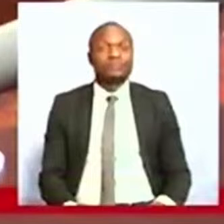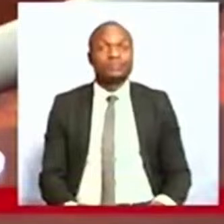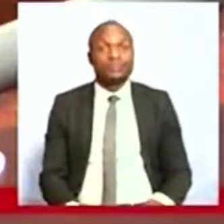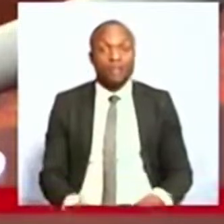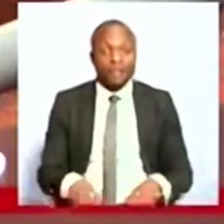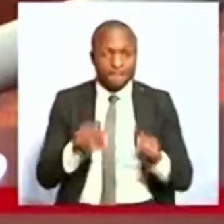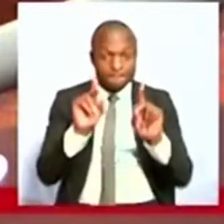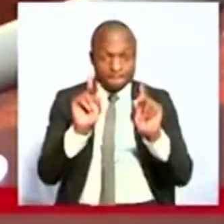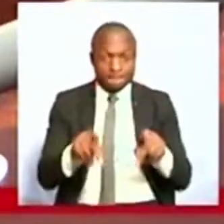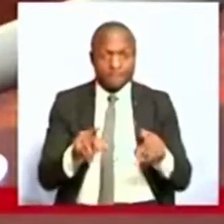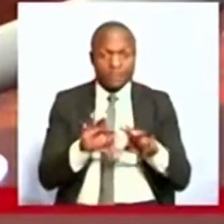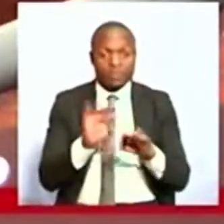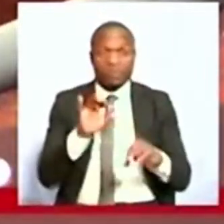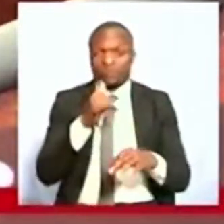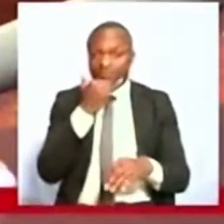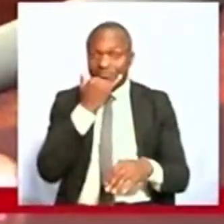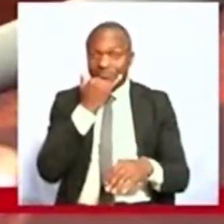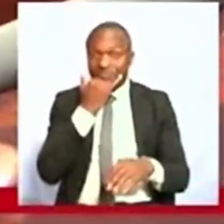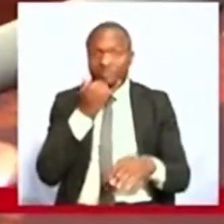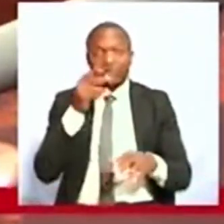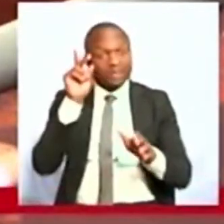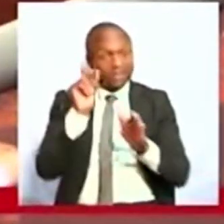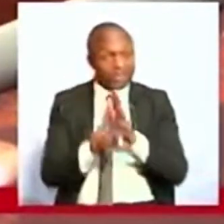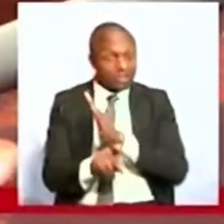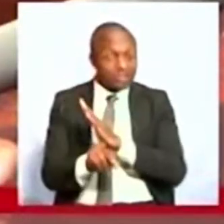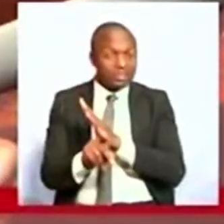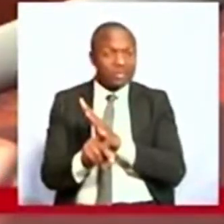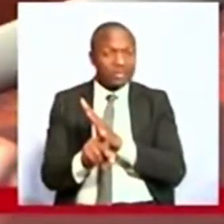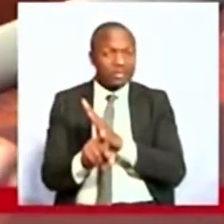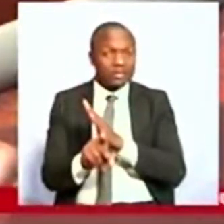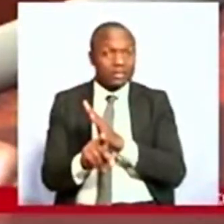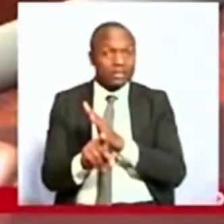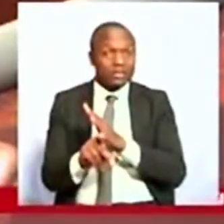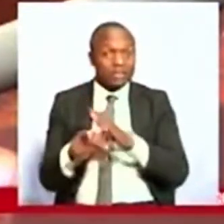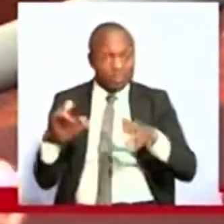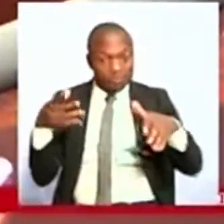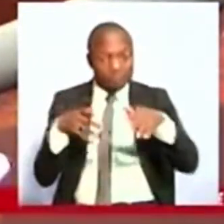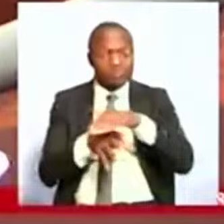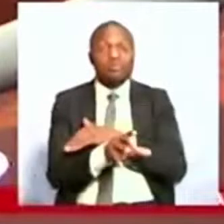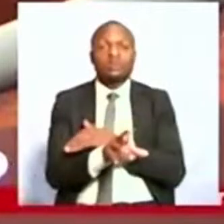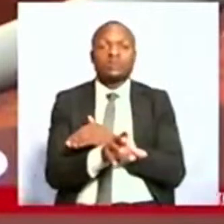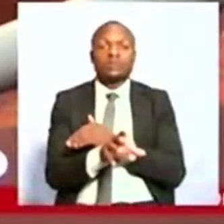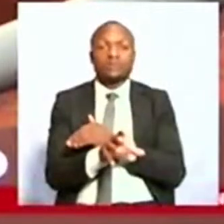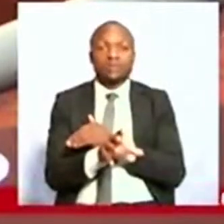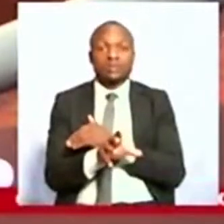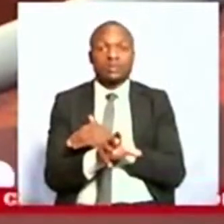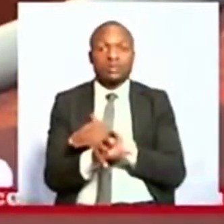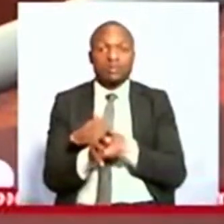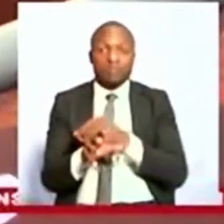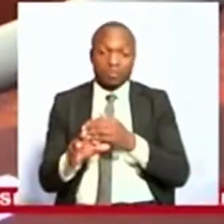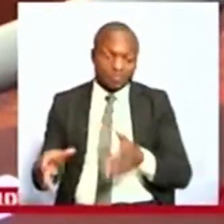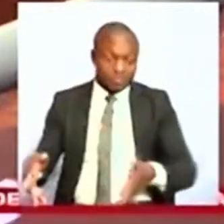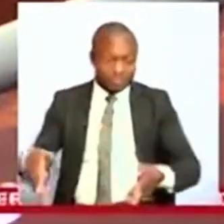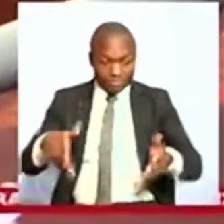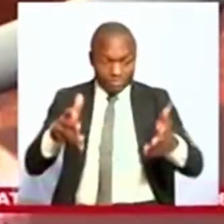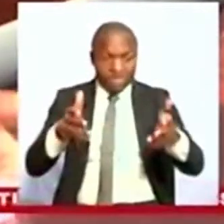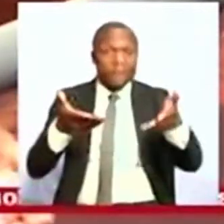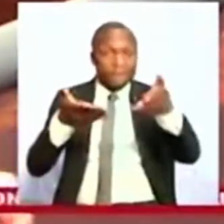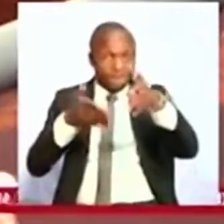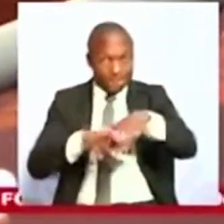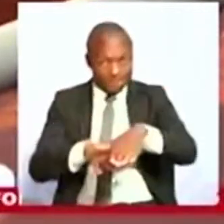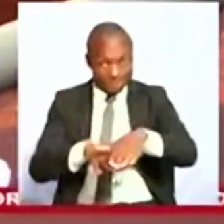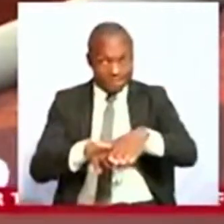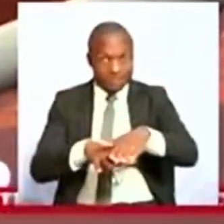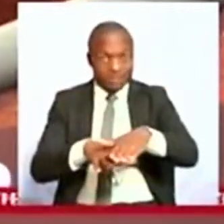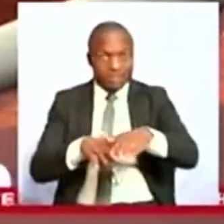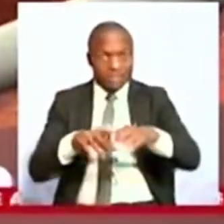Where a person is found guilty of murder, aggravated robbery, or treason, they will be automatically sentenced to death. Further,